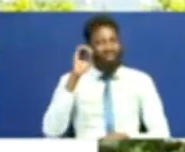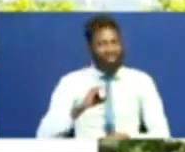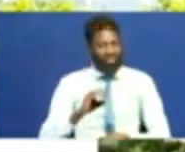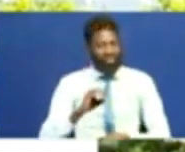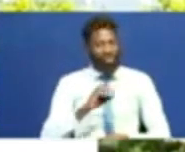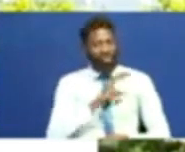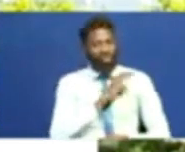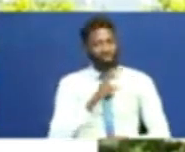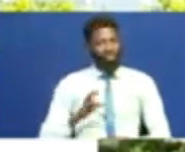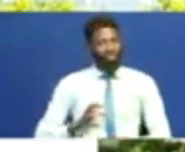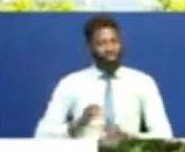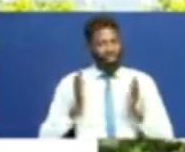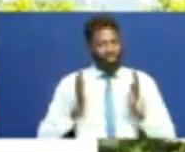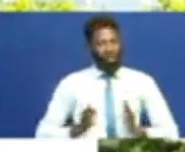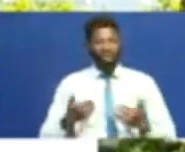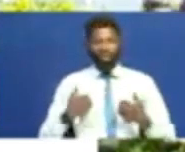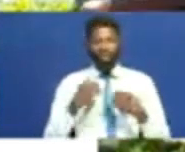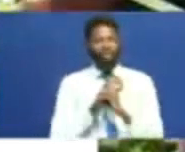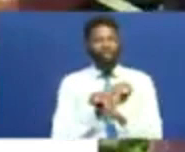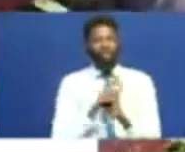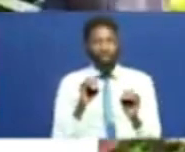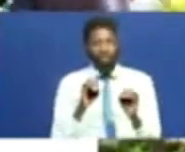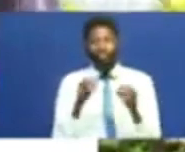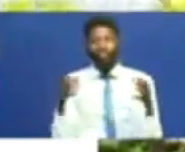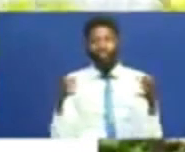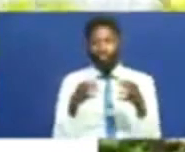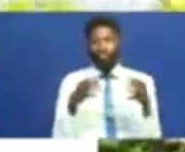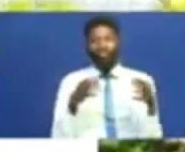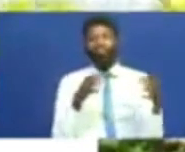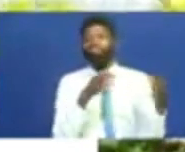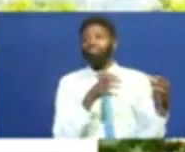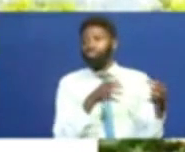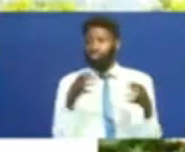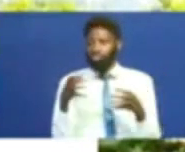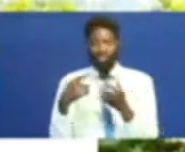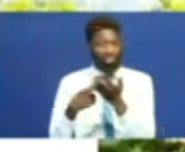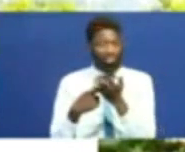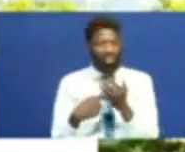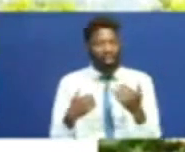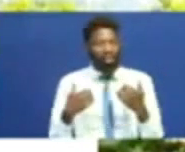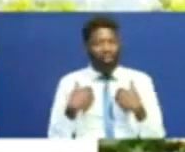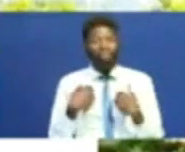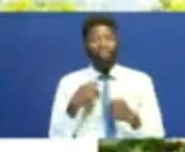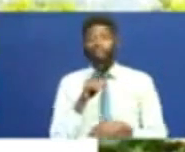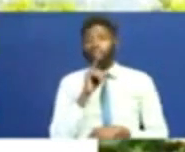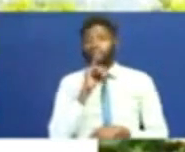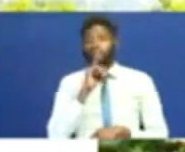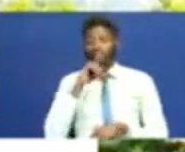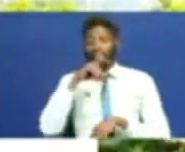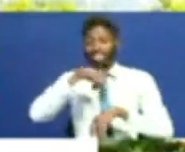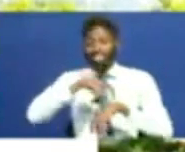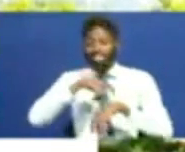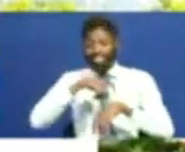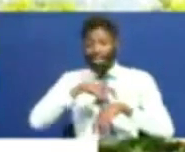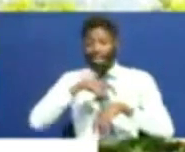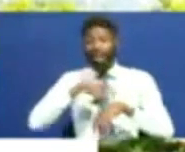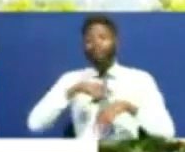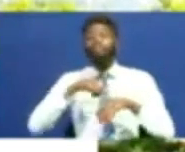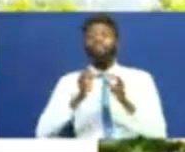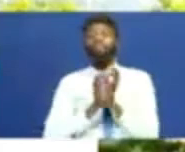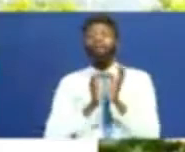on the bipartisan talks. And now they have clearly also stated that once they give the audience their next course of